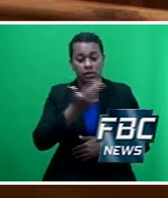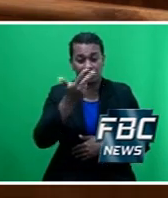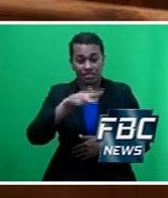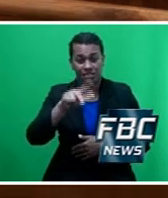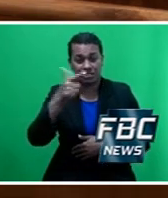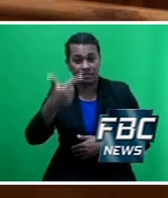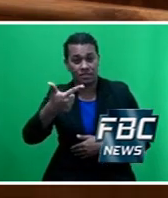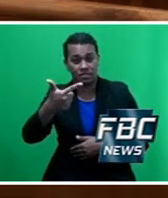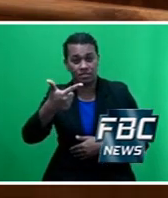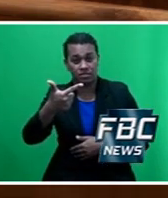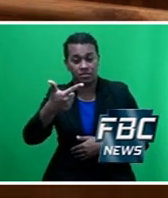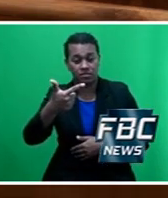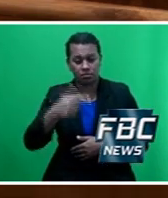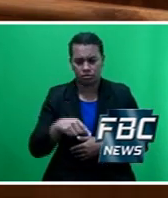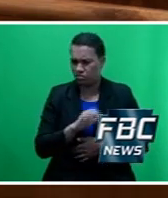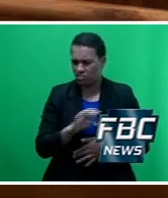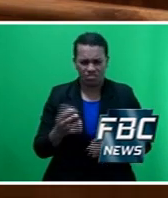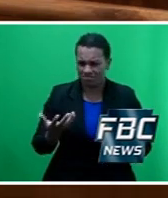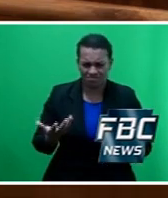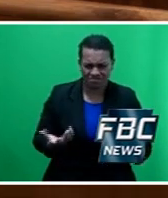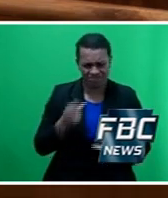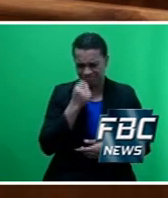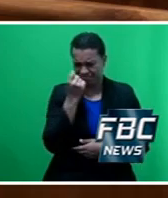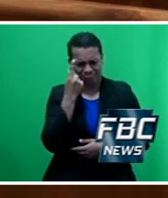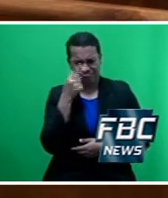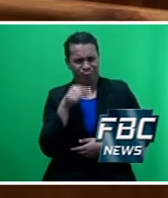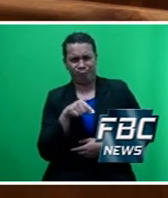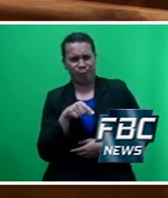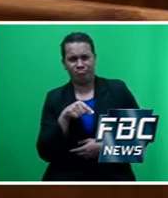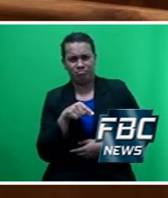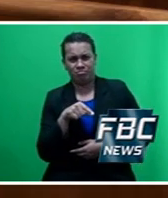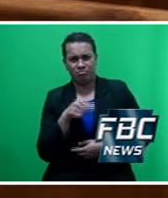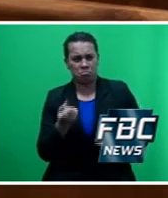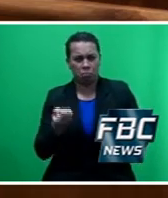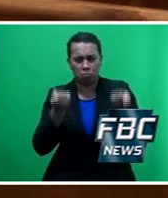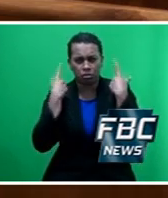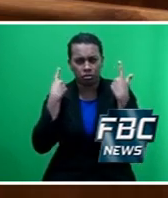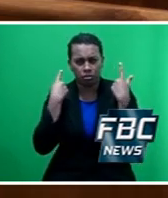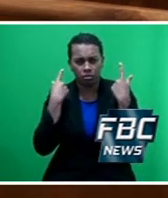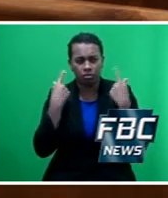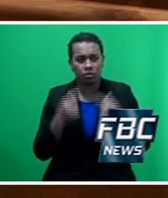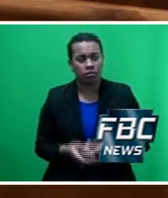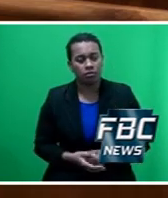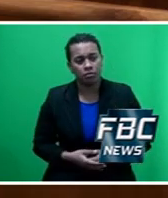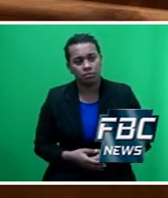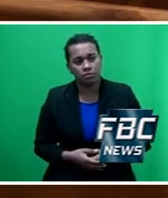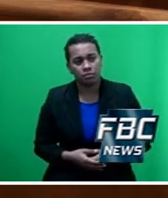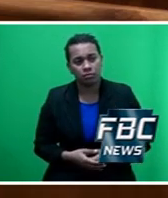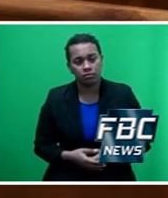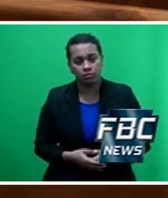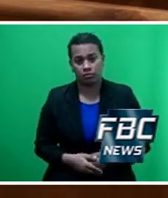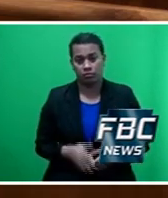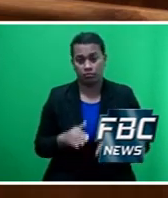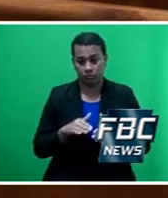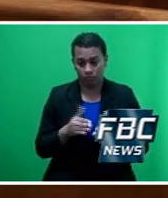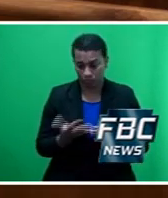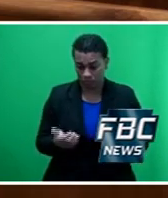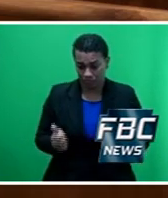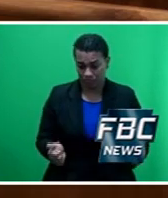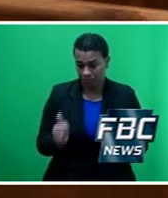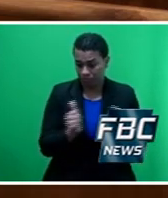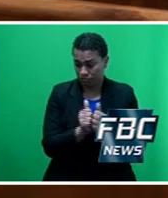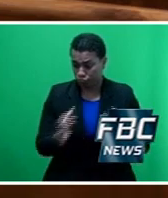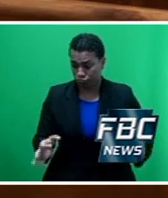Order. They don't seem to understand, Honorable Speaker, that bipartisanship requires agreement. We are poles